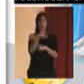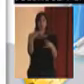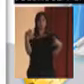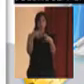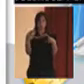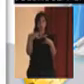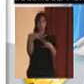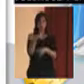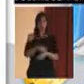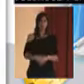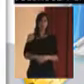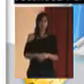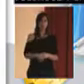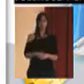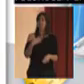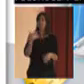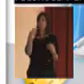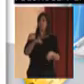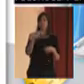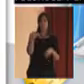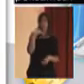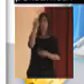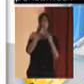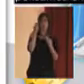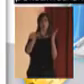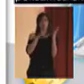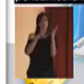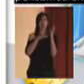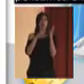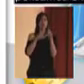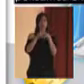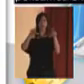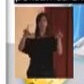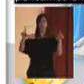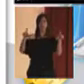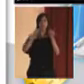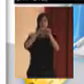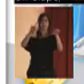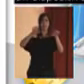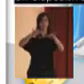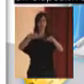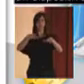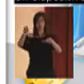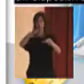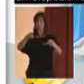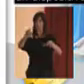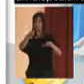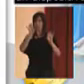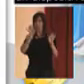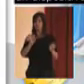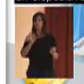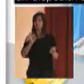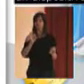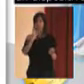And why? Because normally we think about a computer something like this, a device with a screen,